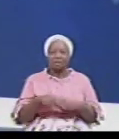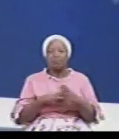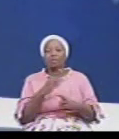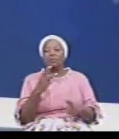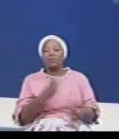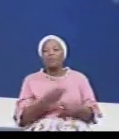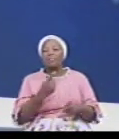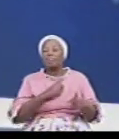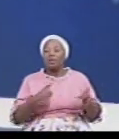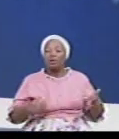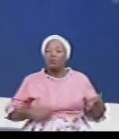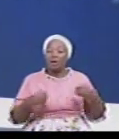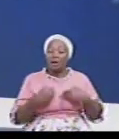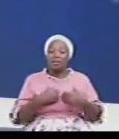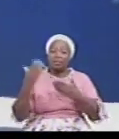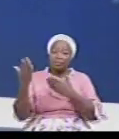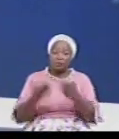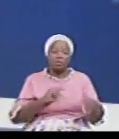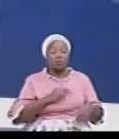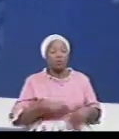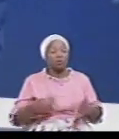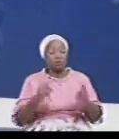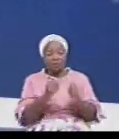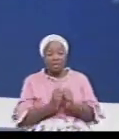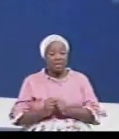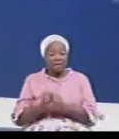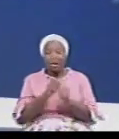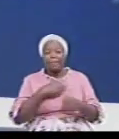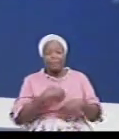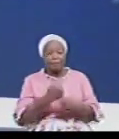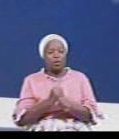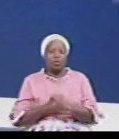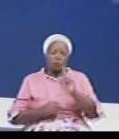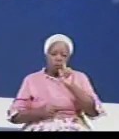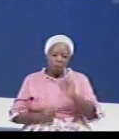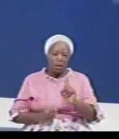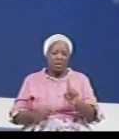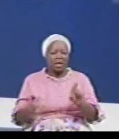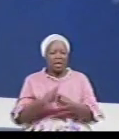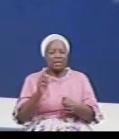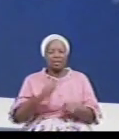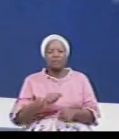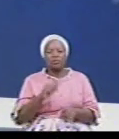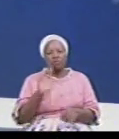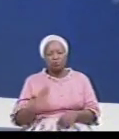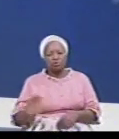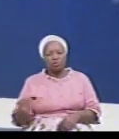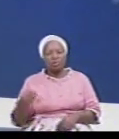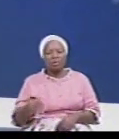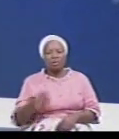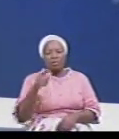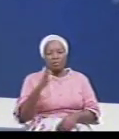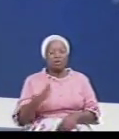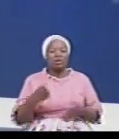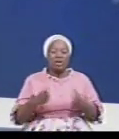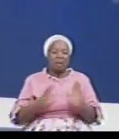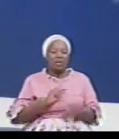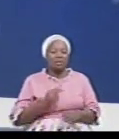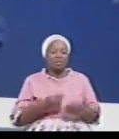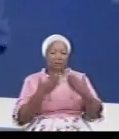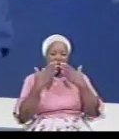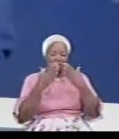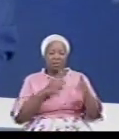It has been a wonderful time. It has been a wonderful time. And that is why we want to bless the